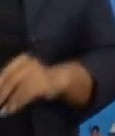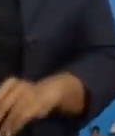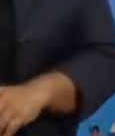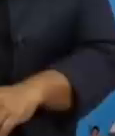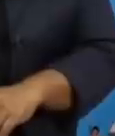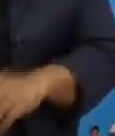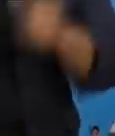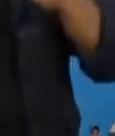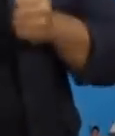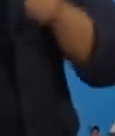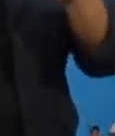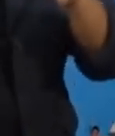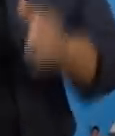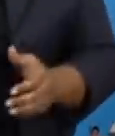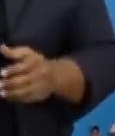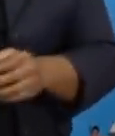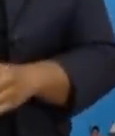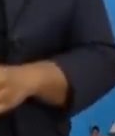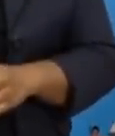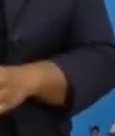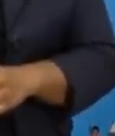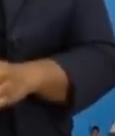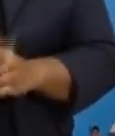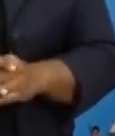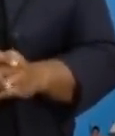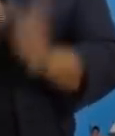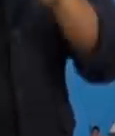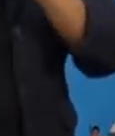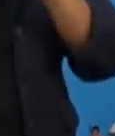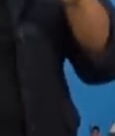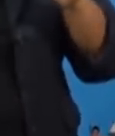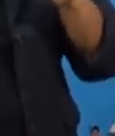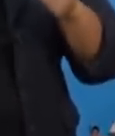of taxis, minibuses, and buses.